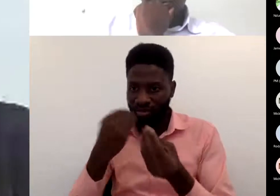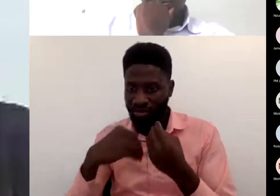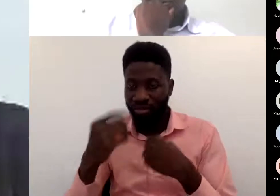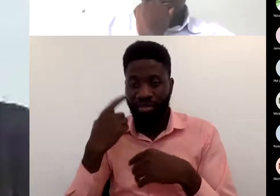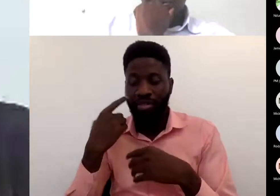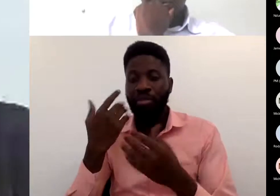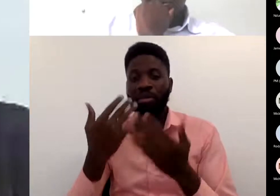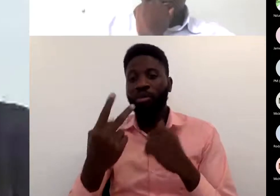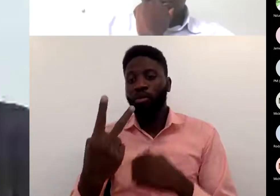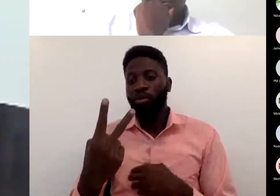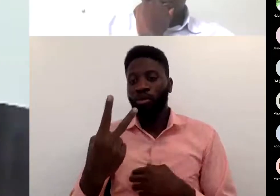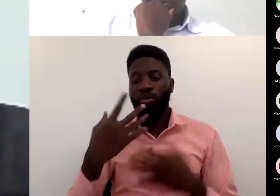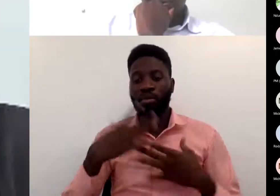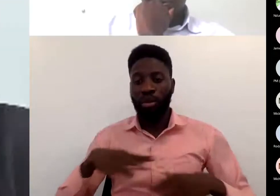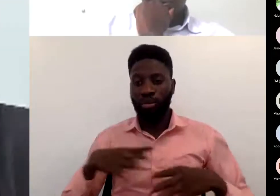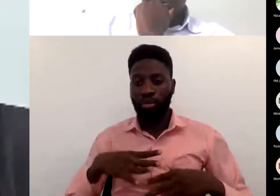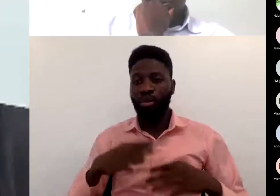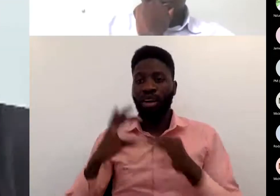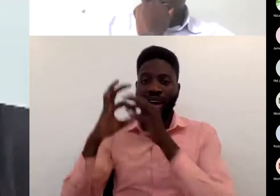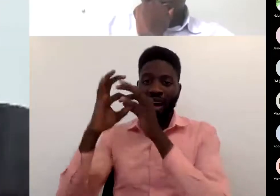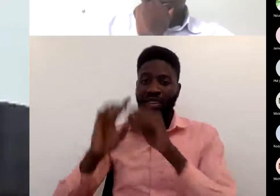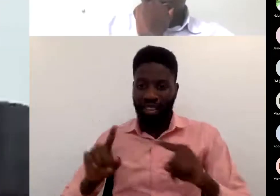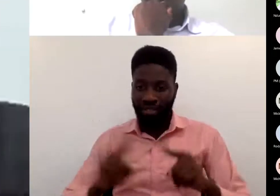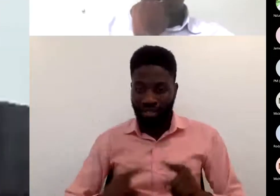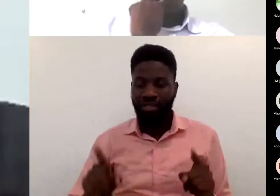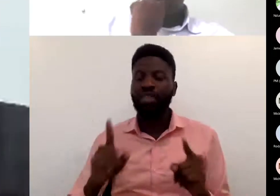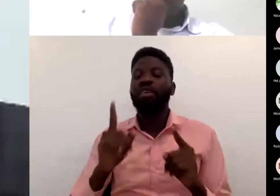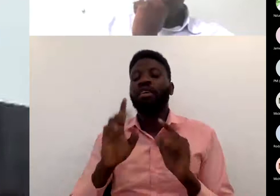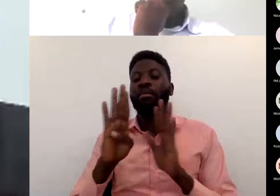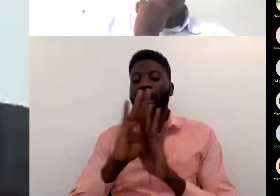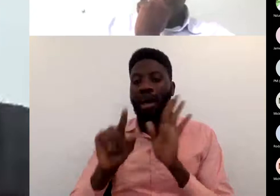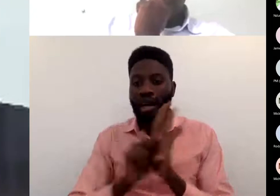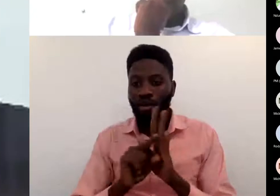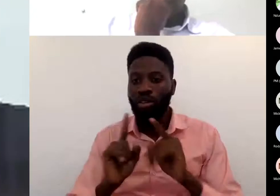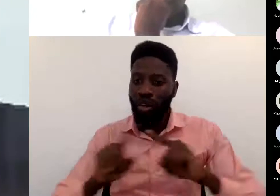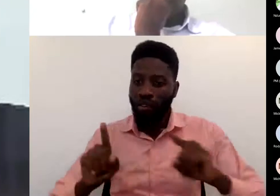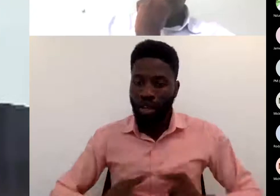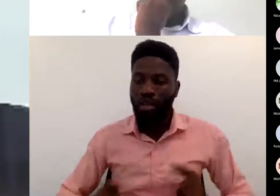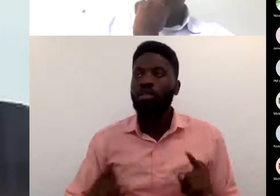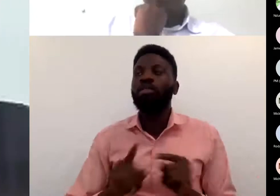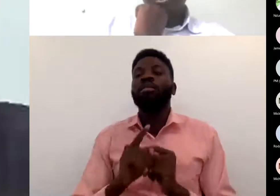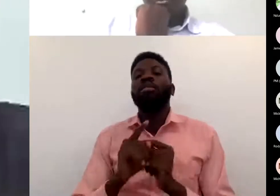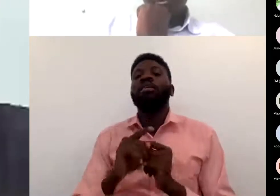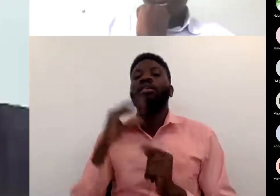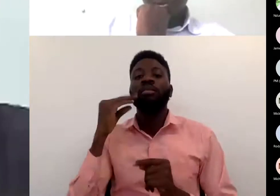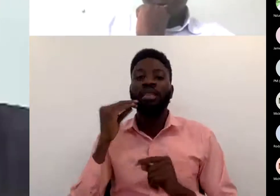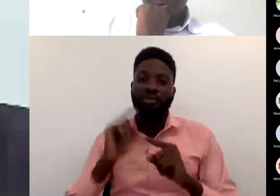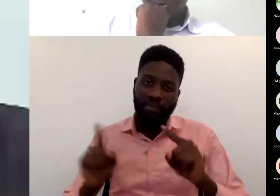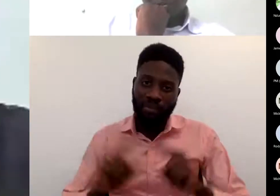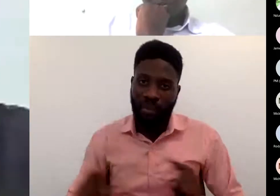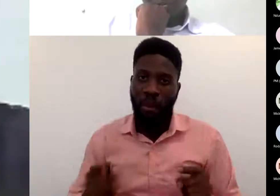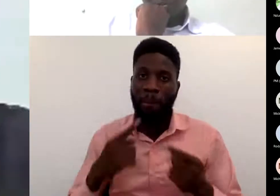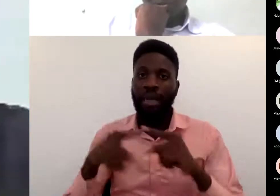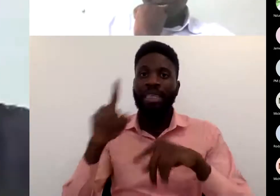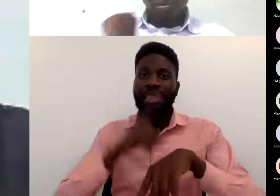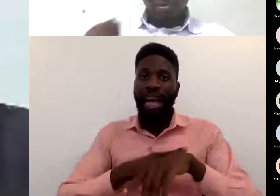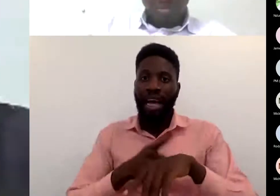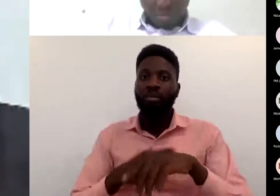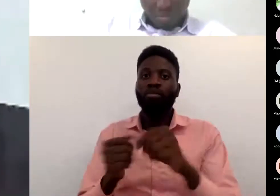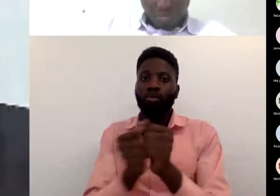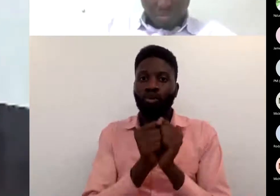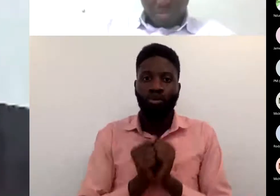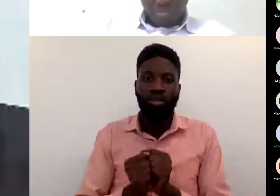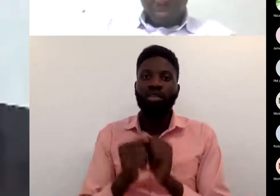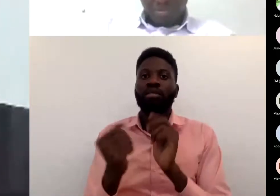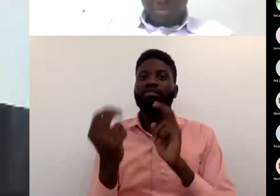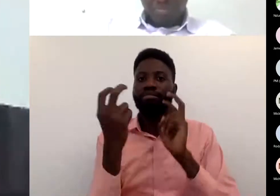could be two people from different cultures, different backgrounds, different experiences. But just sitting across each other and